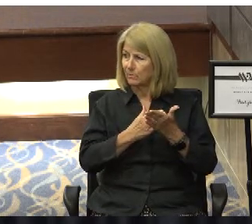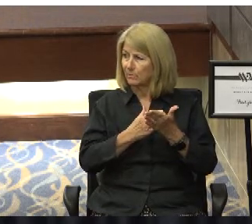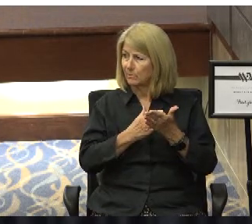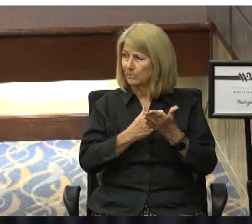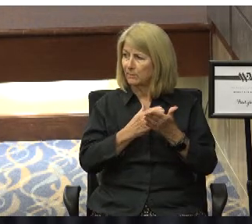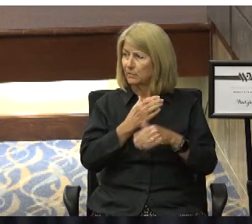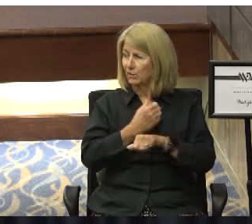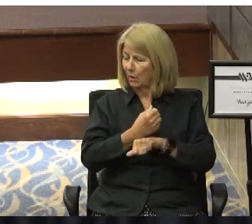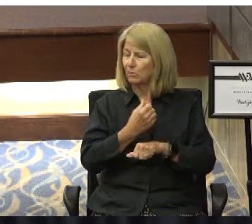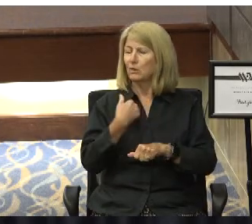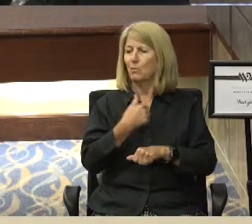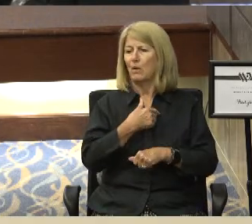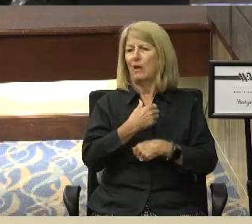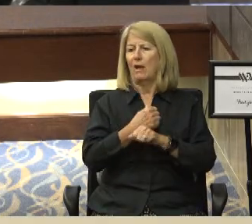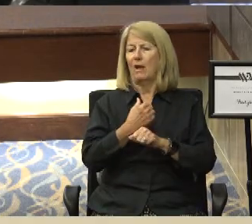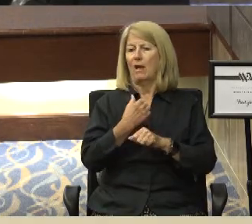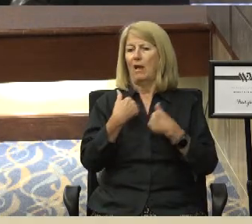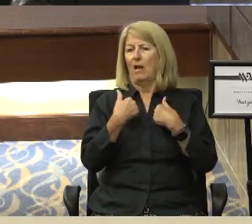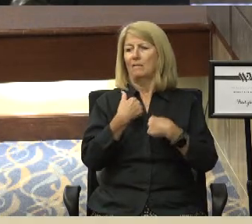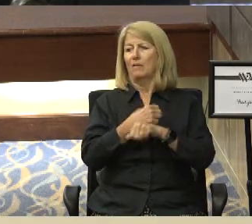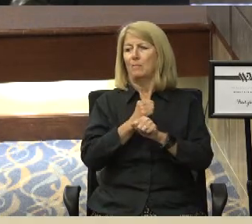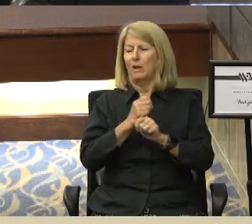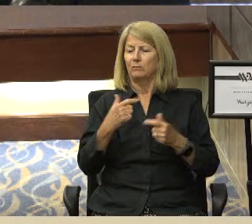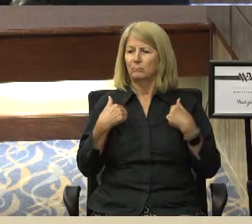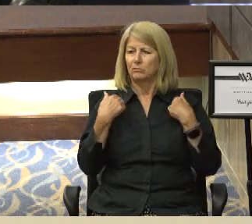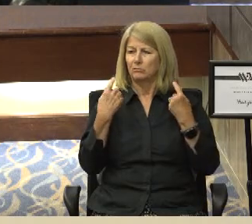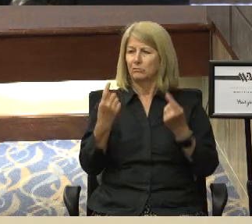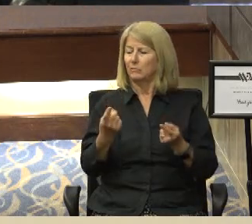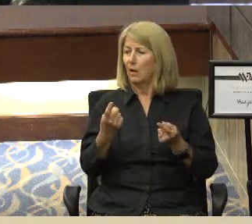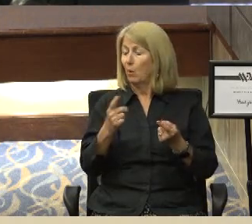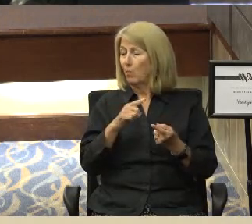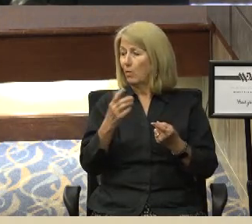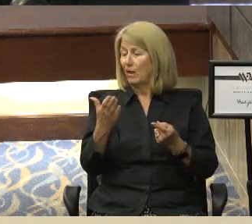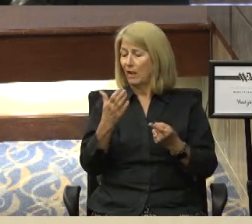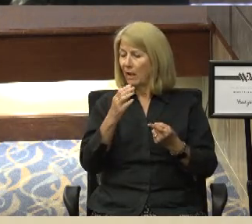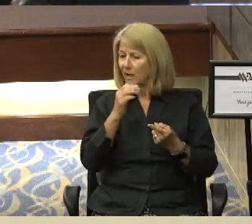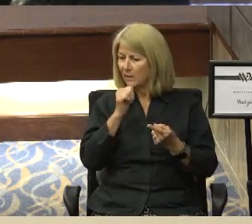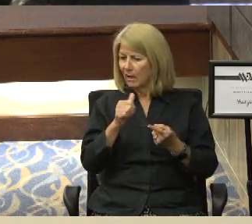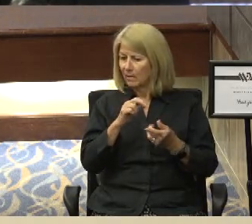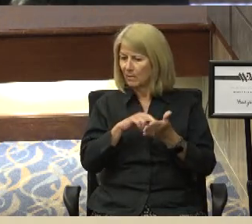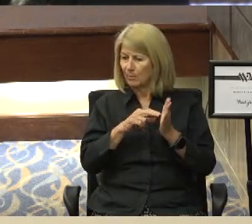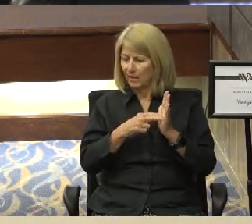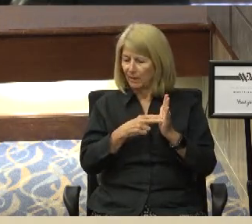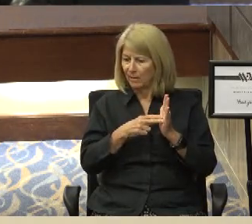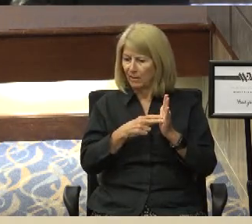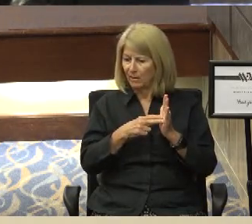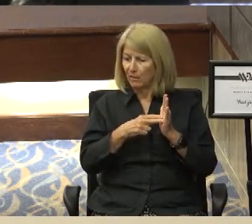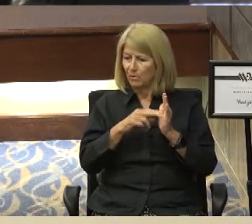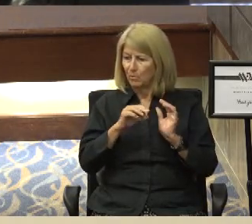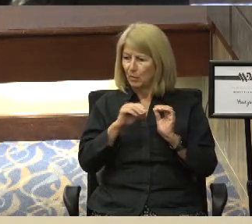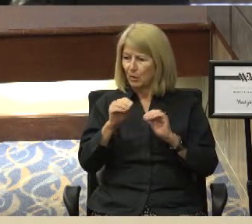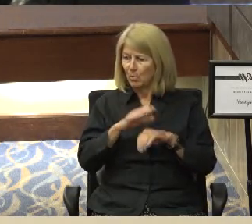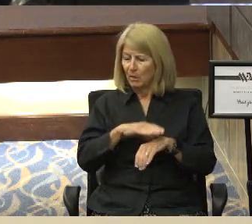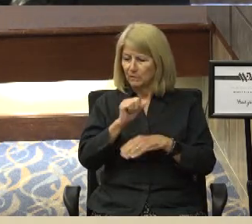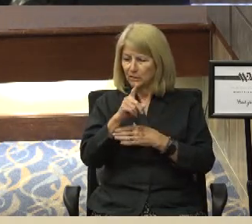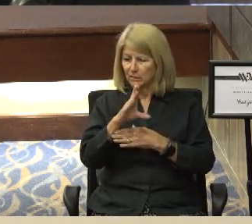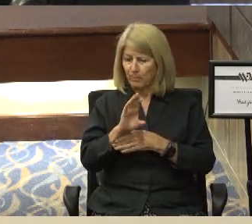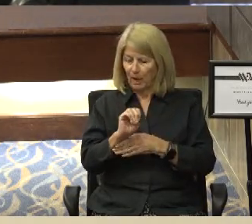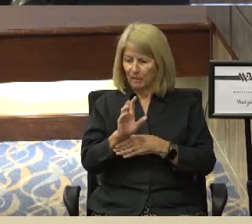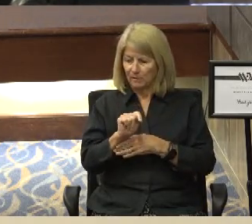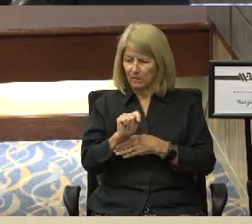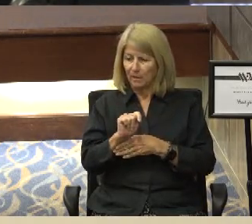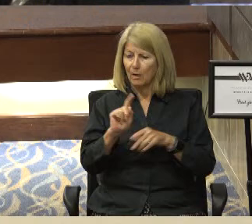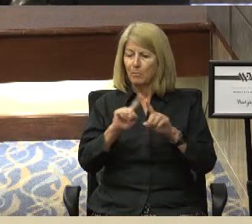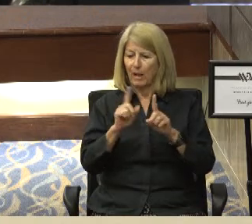Great. And then one thing, and I don't mean to put you guys on the spot with this, Paris and Reese, but one thing that we've worked